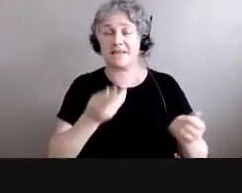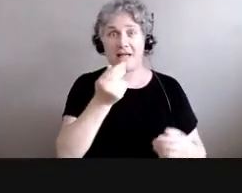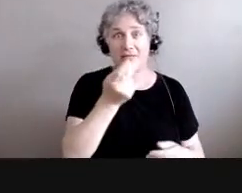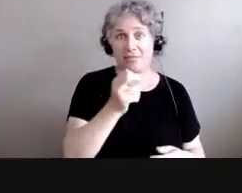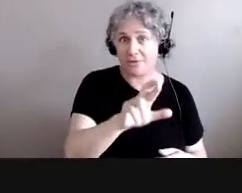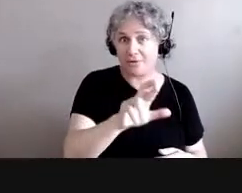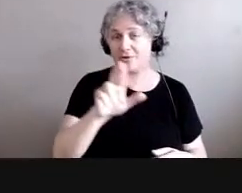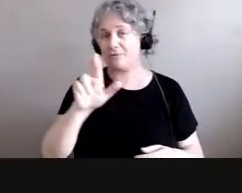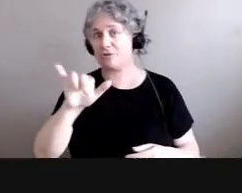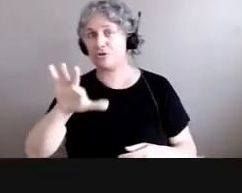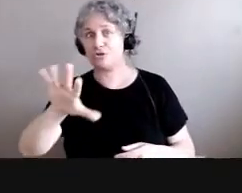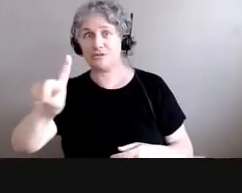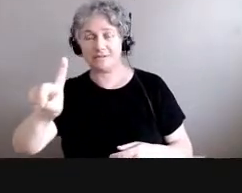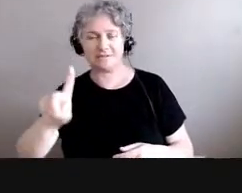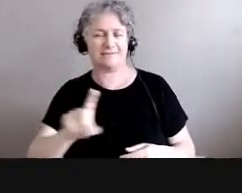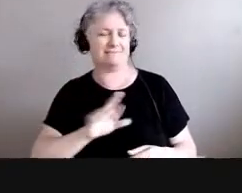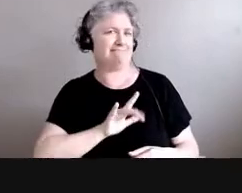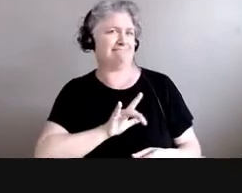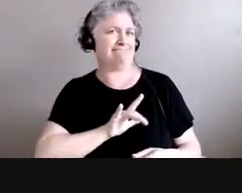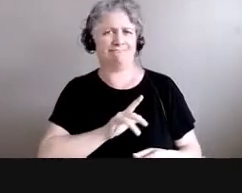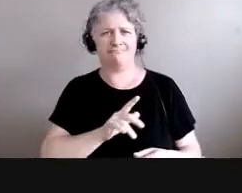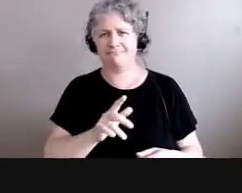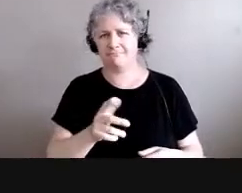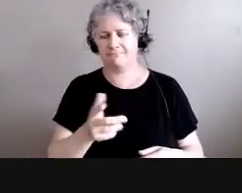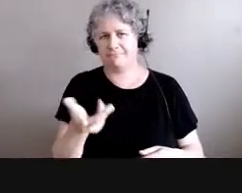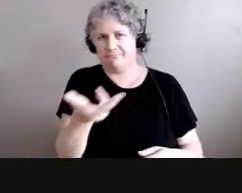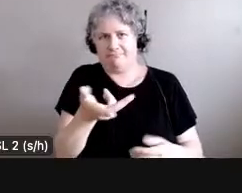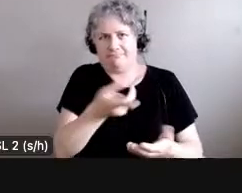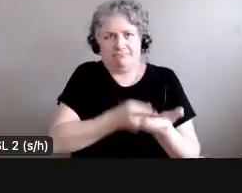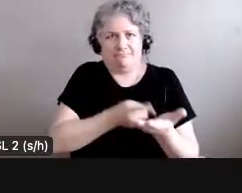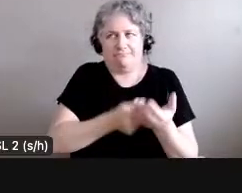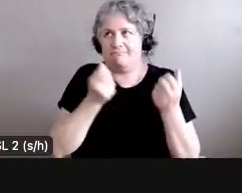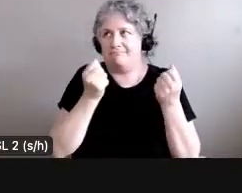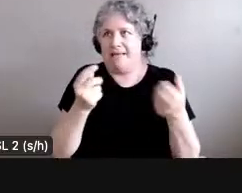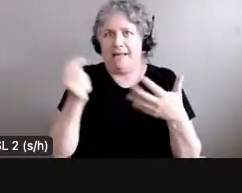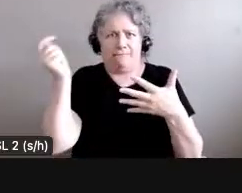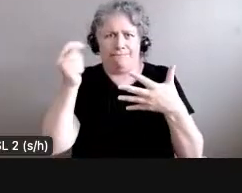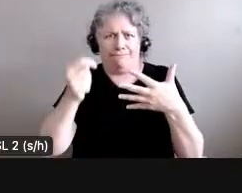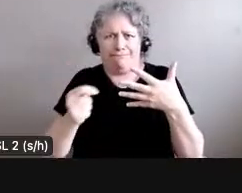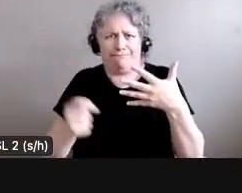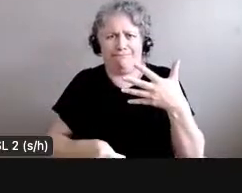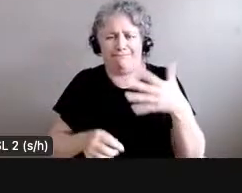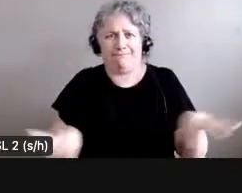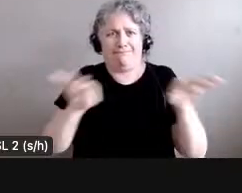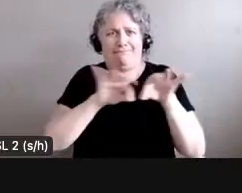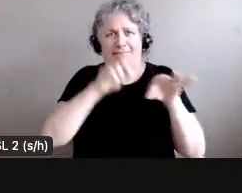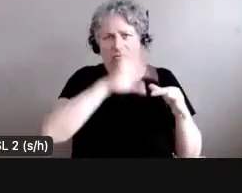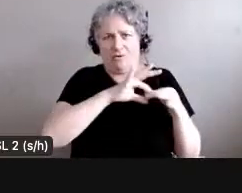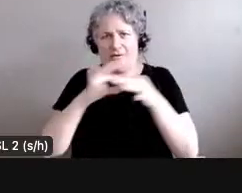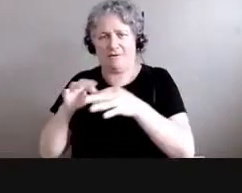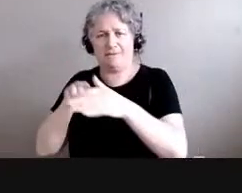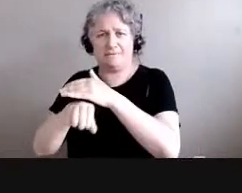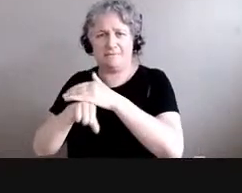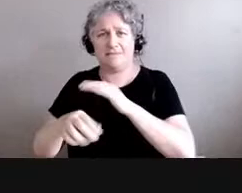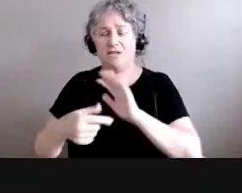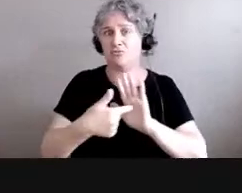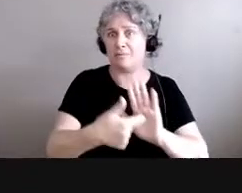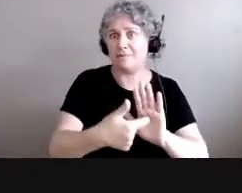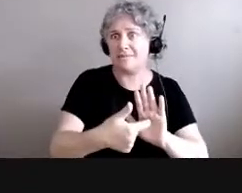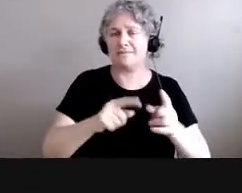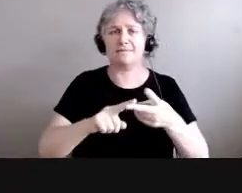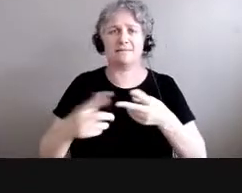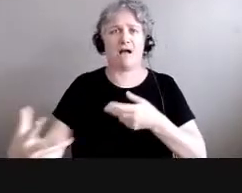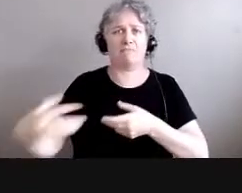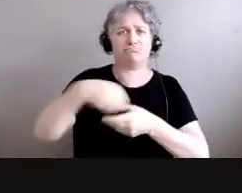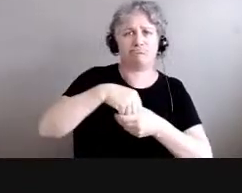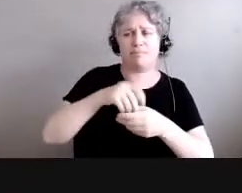Richard. Oh my gosh, you guys touched on so many key elements for accessibility, representation, engaging people with